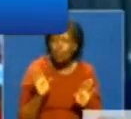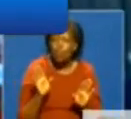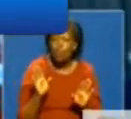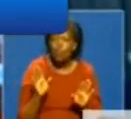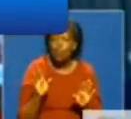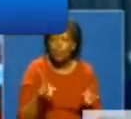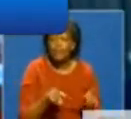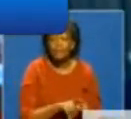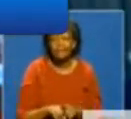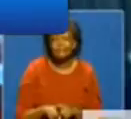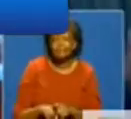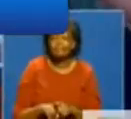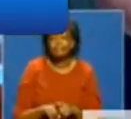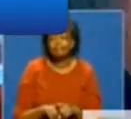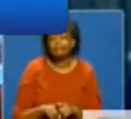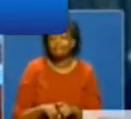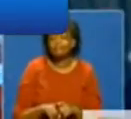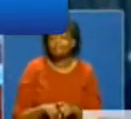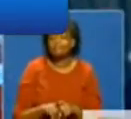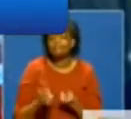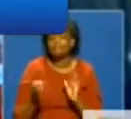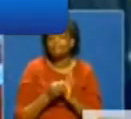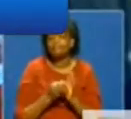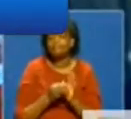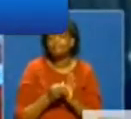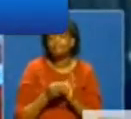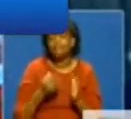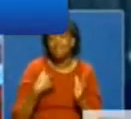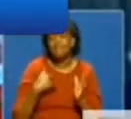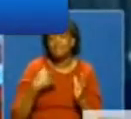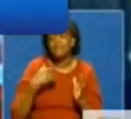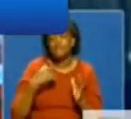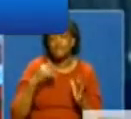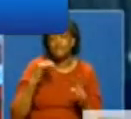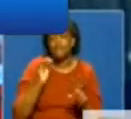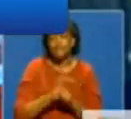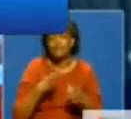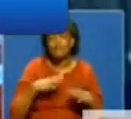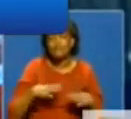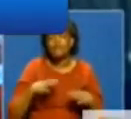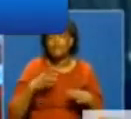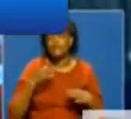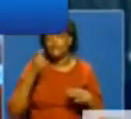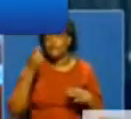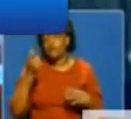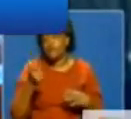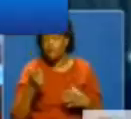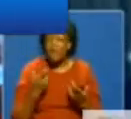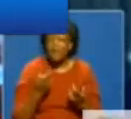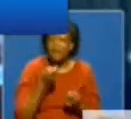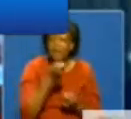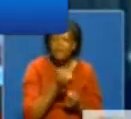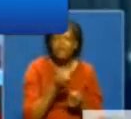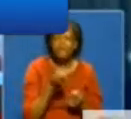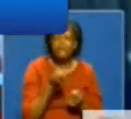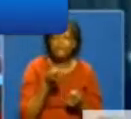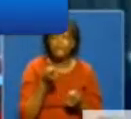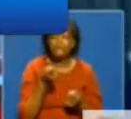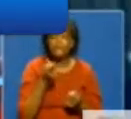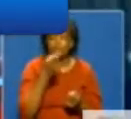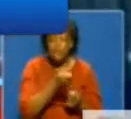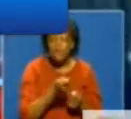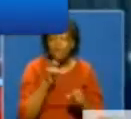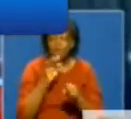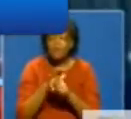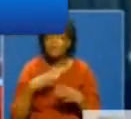they are notes that contain the majority view of parliamentarians and the minority view. And it is a